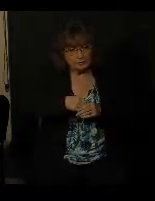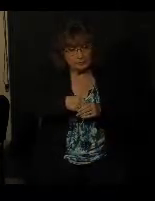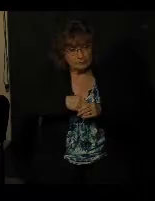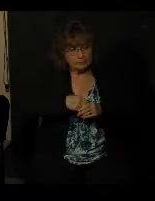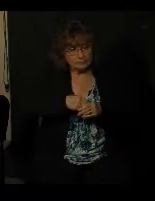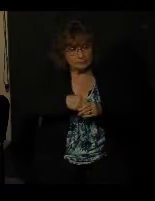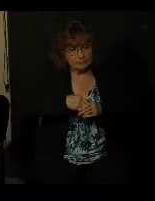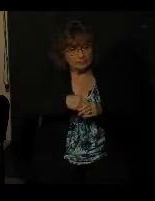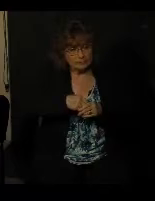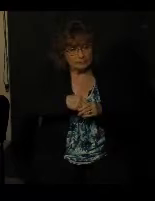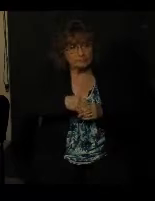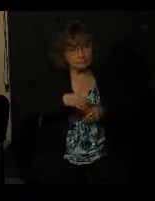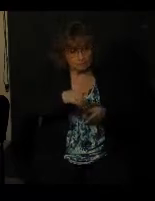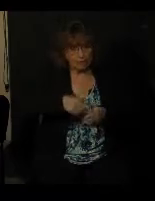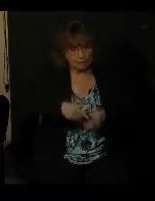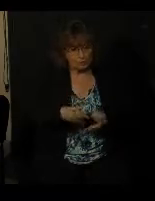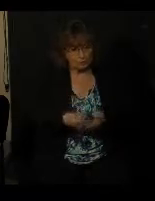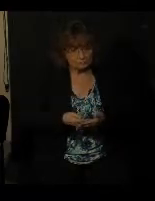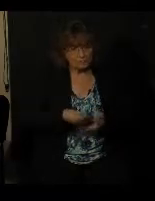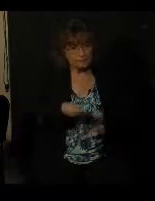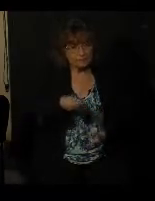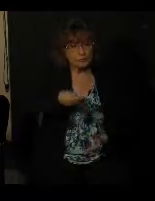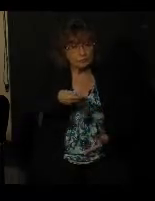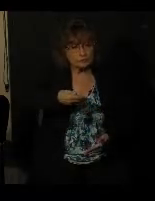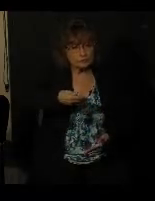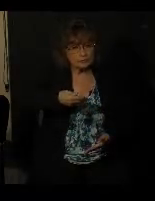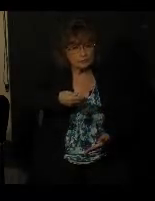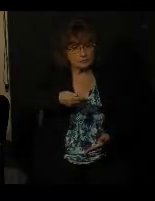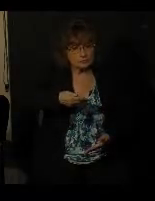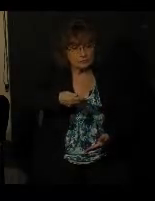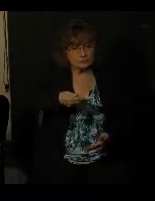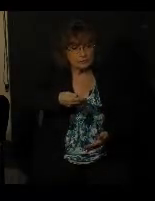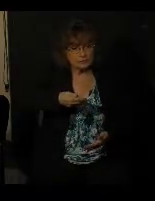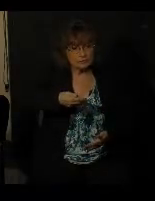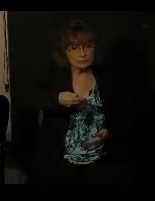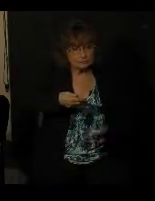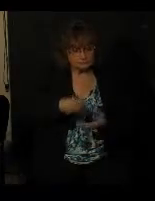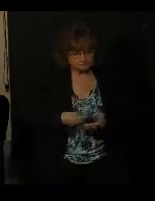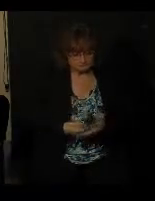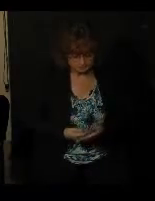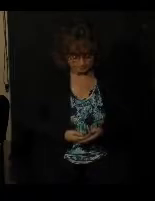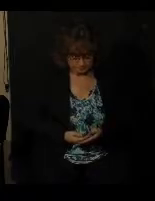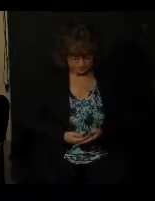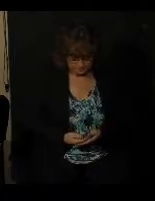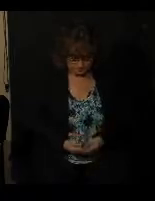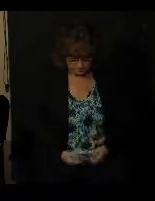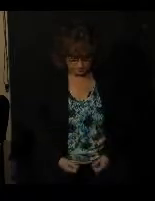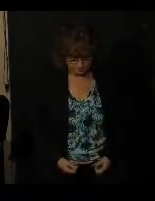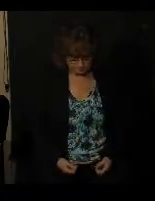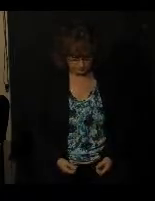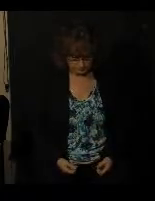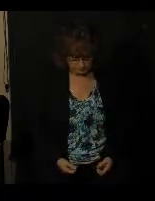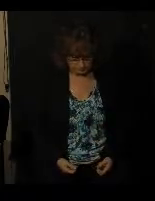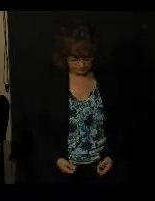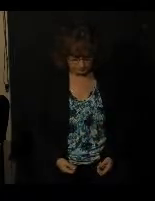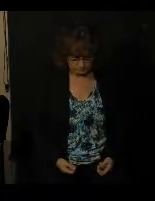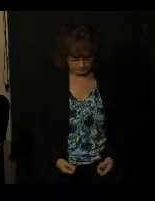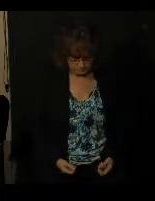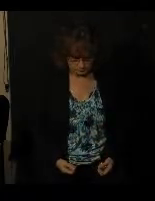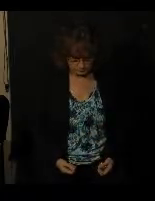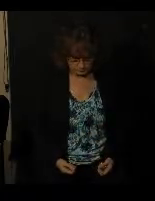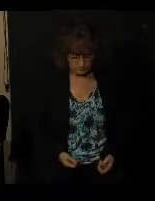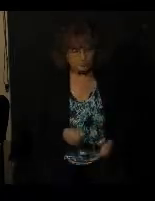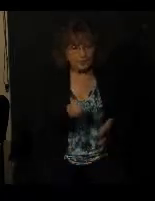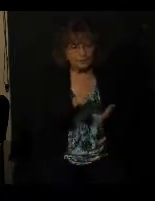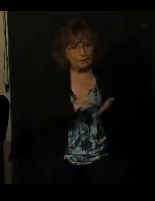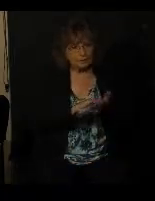enough. We go to him for a want list instead of his list. He says in verse